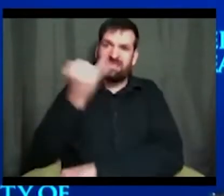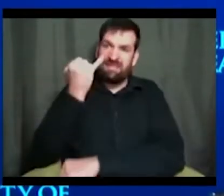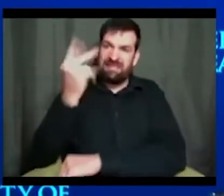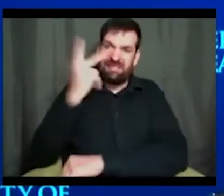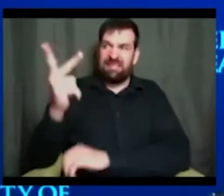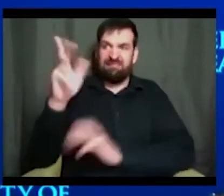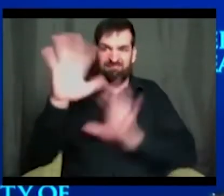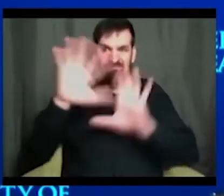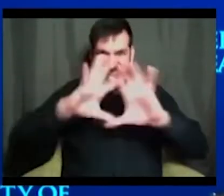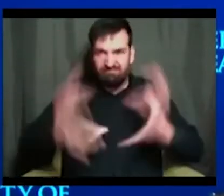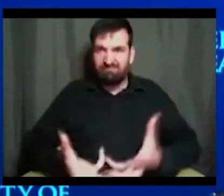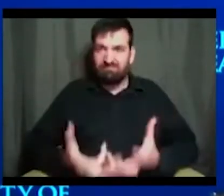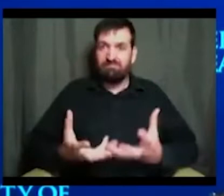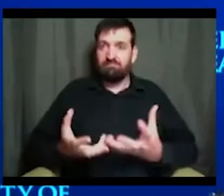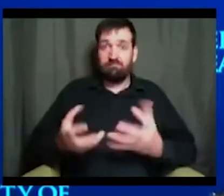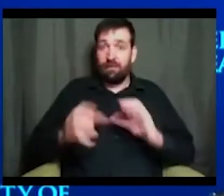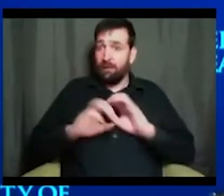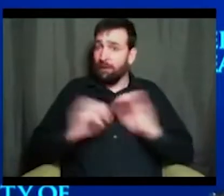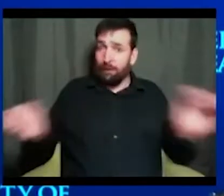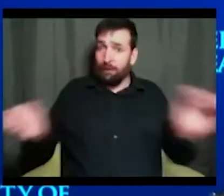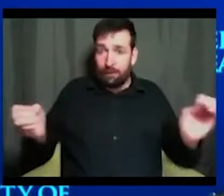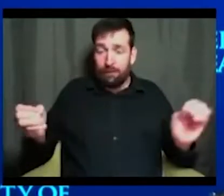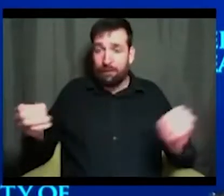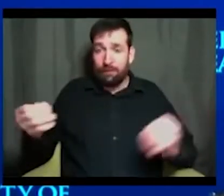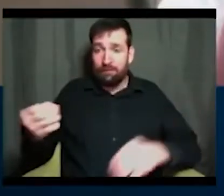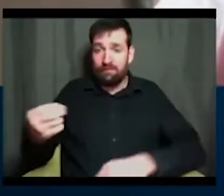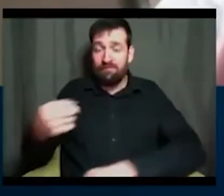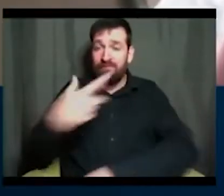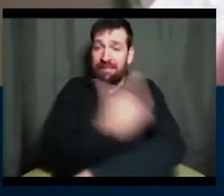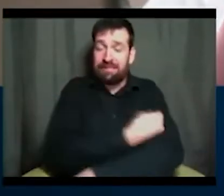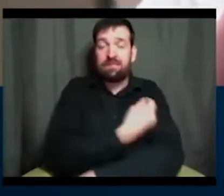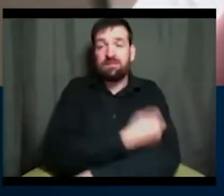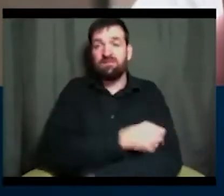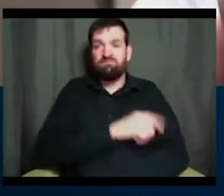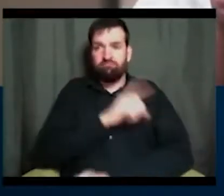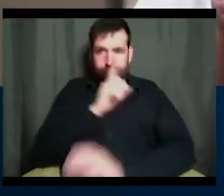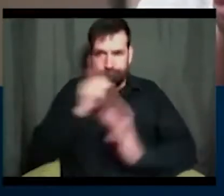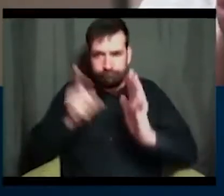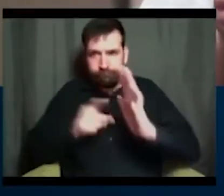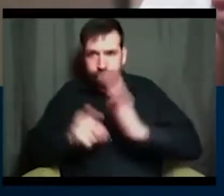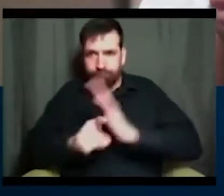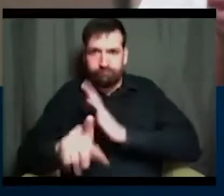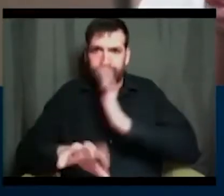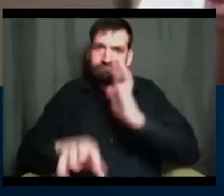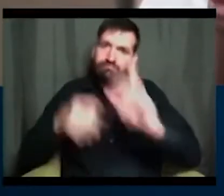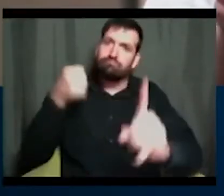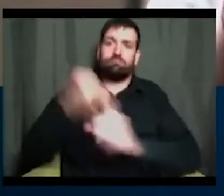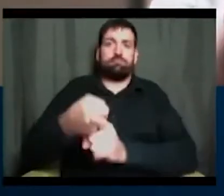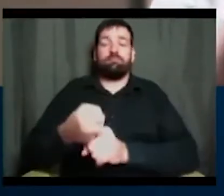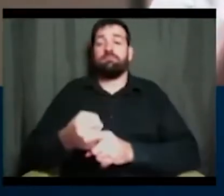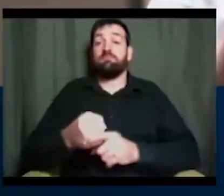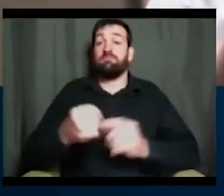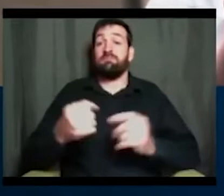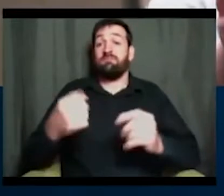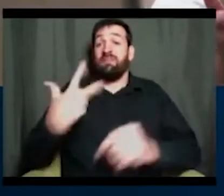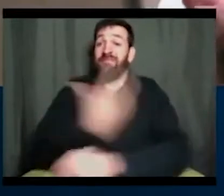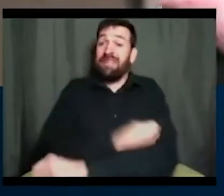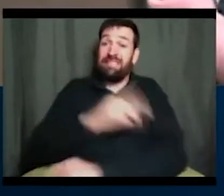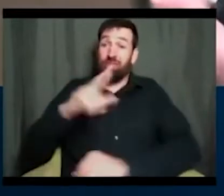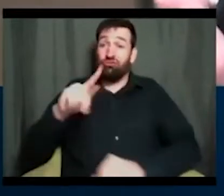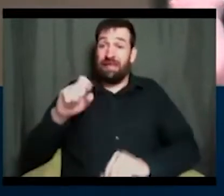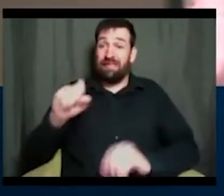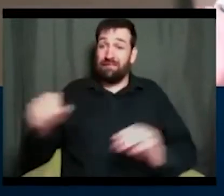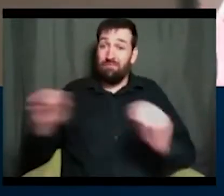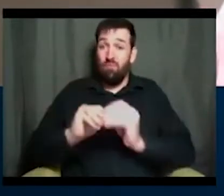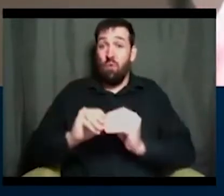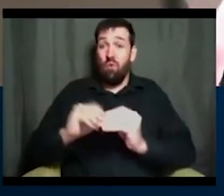aren't vaccinated, this virus is finding them, even with vaccination rates significantly higher than what we have here in our metro region.